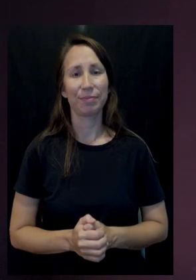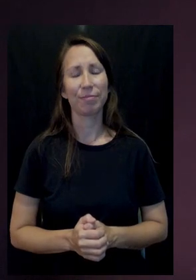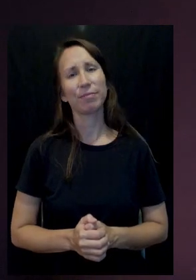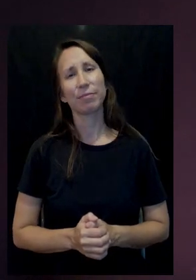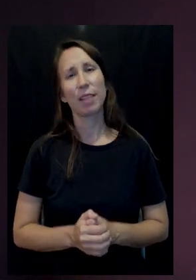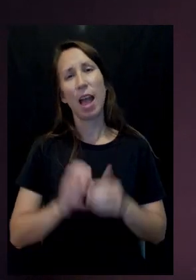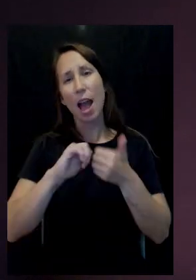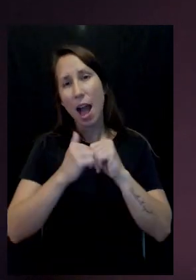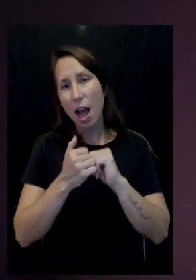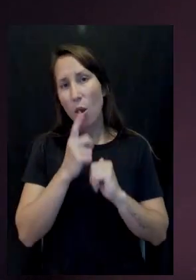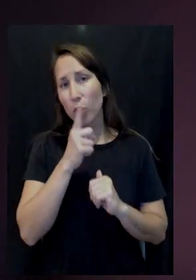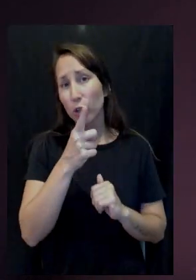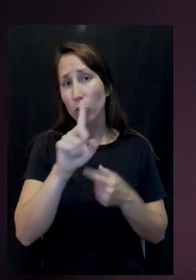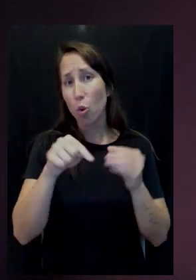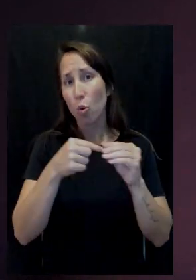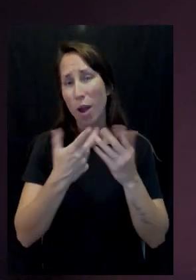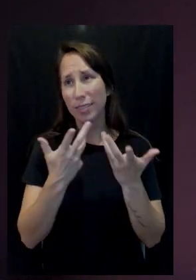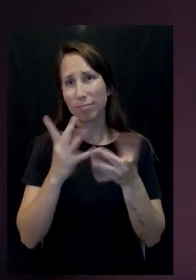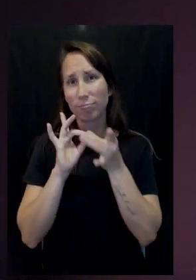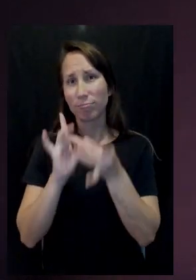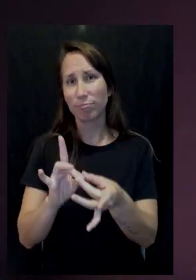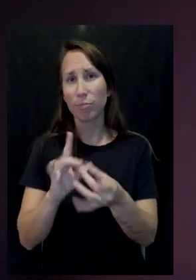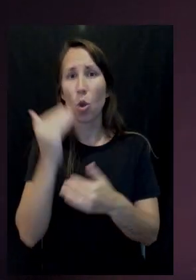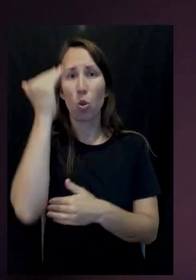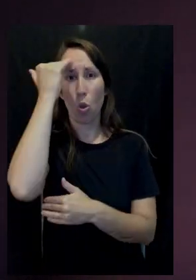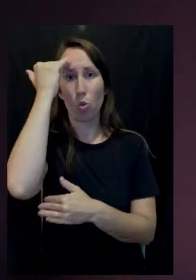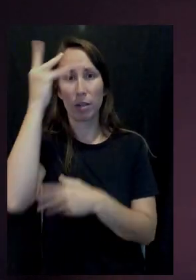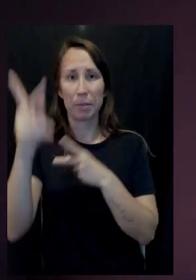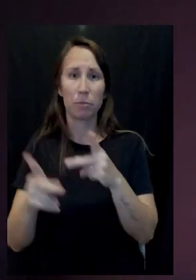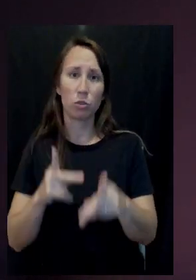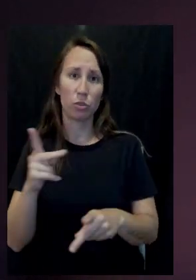So how are you when it comes to knowing people?